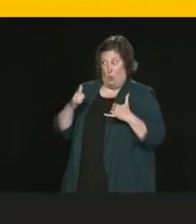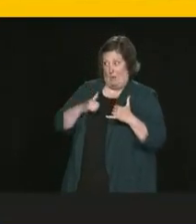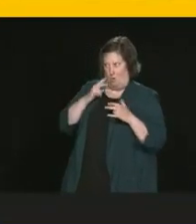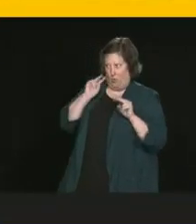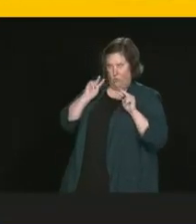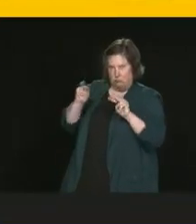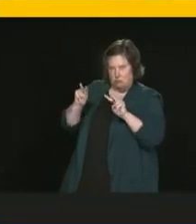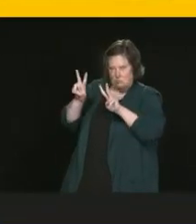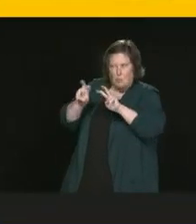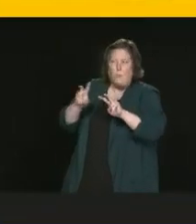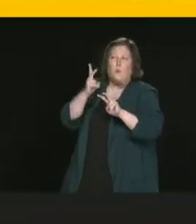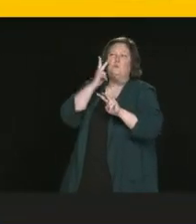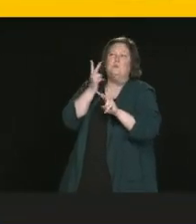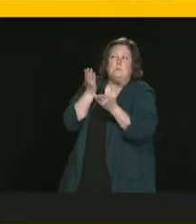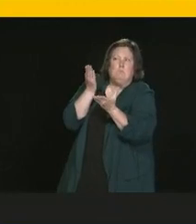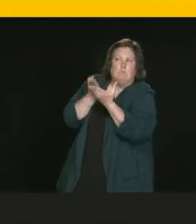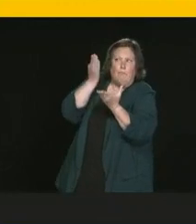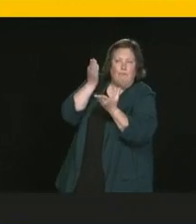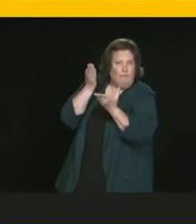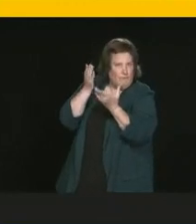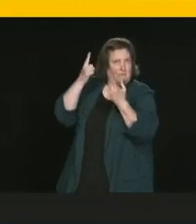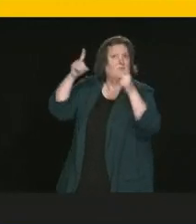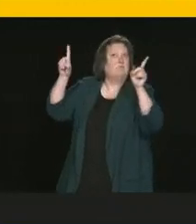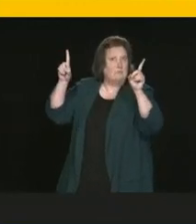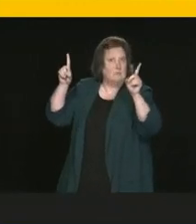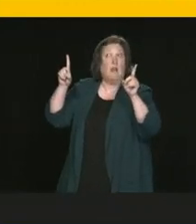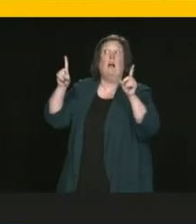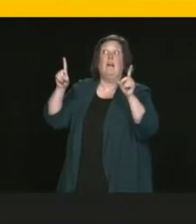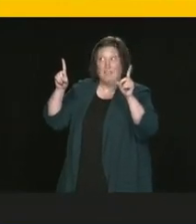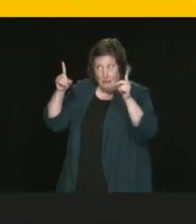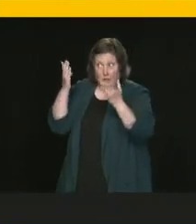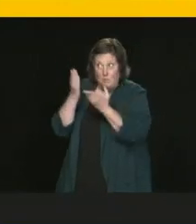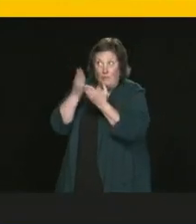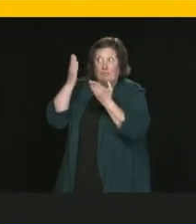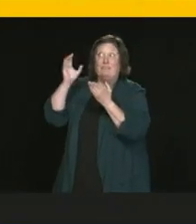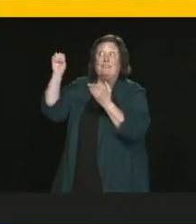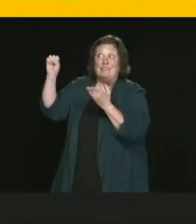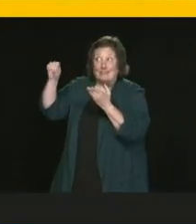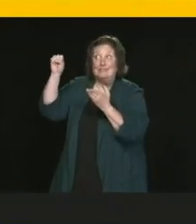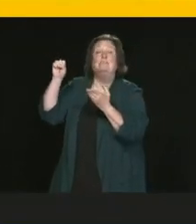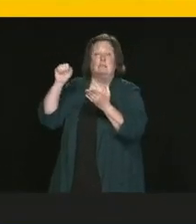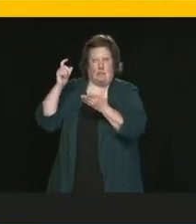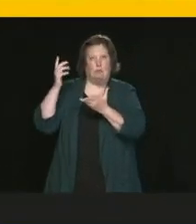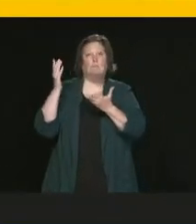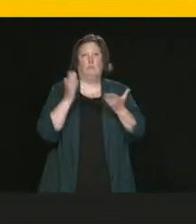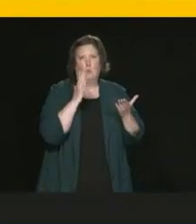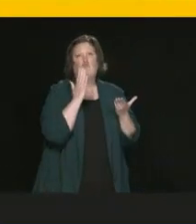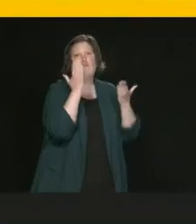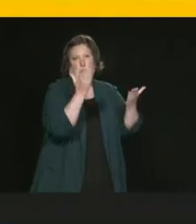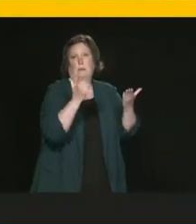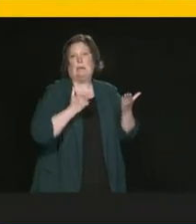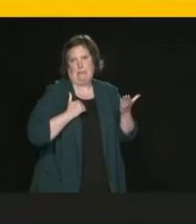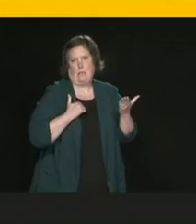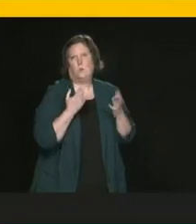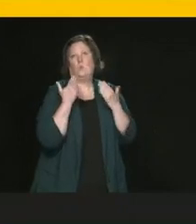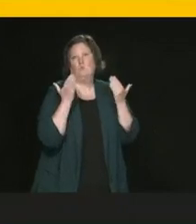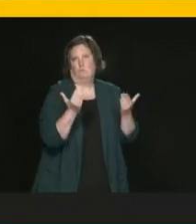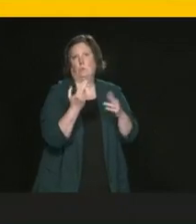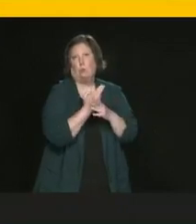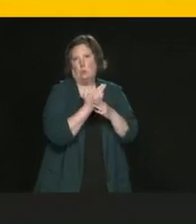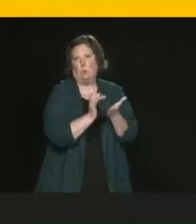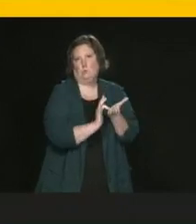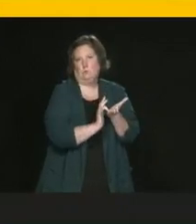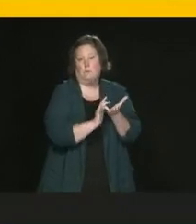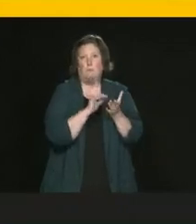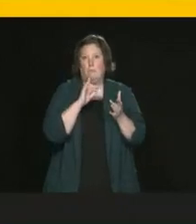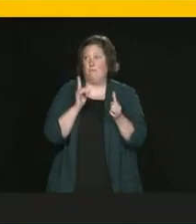carefully before making any further recommendations. And I would say that it would be the clinical expertise that will be